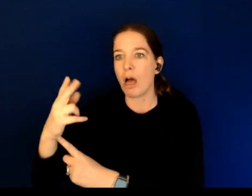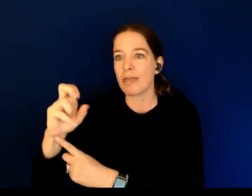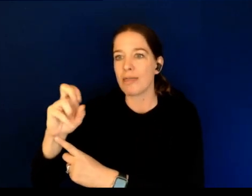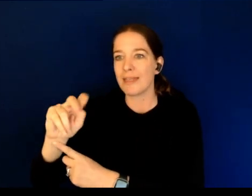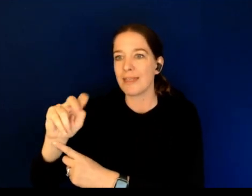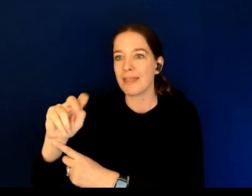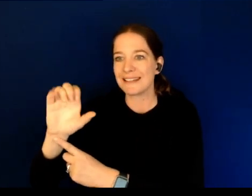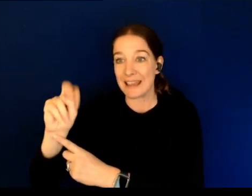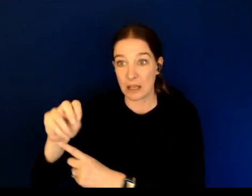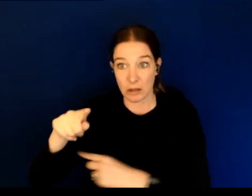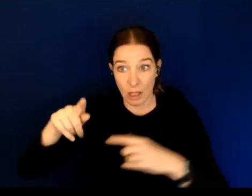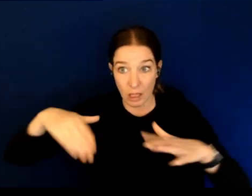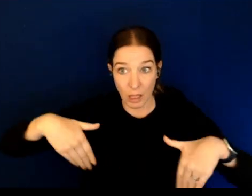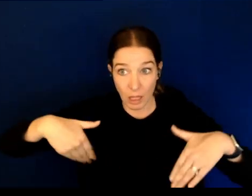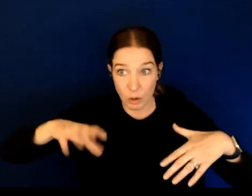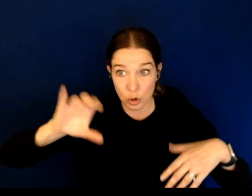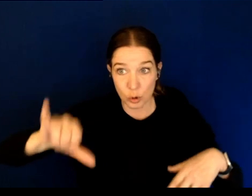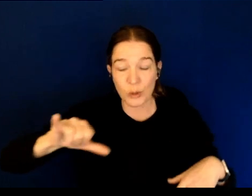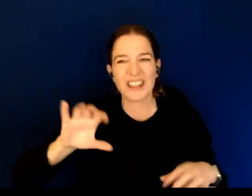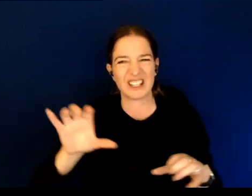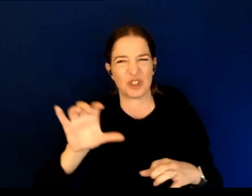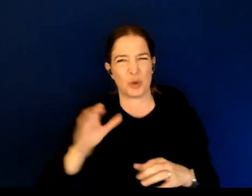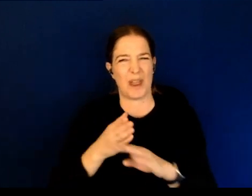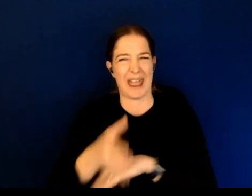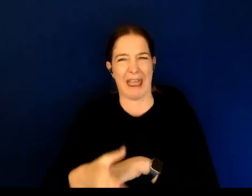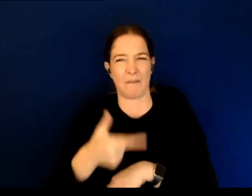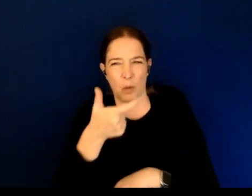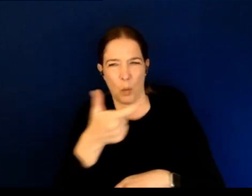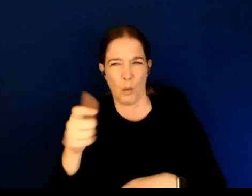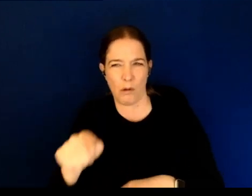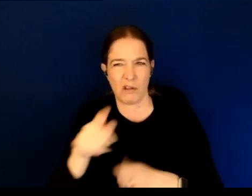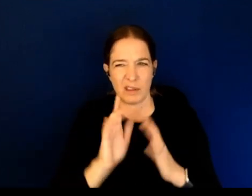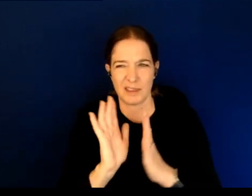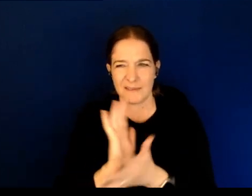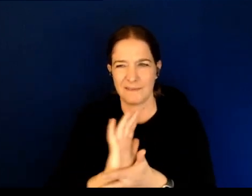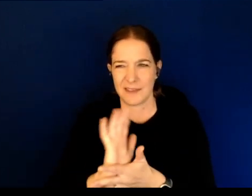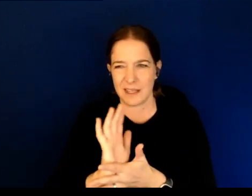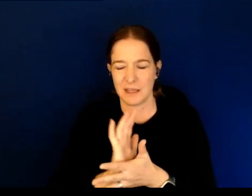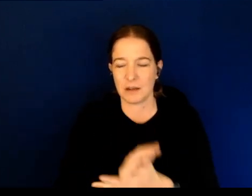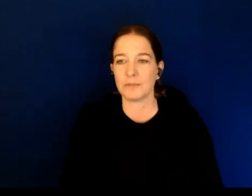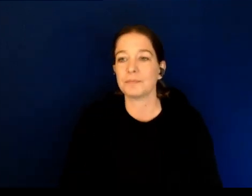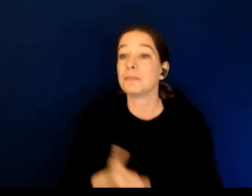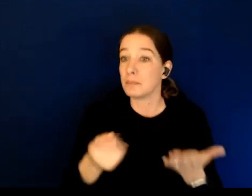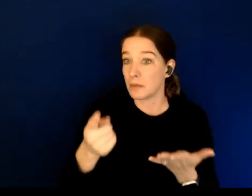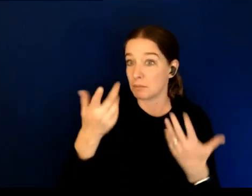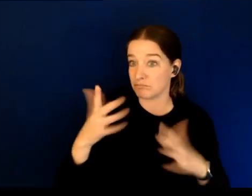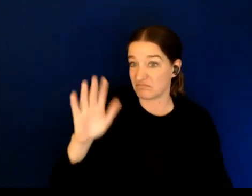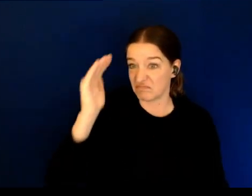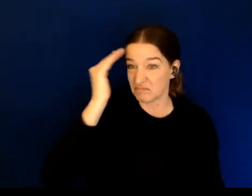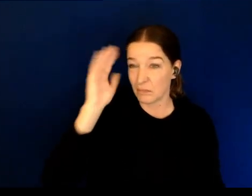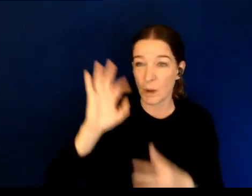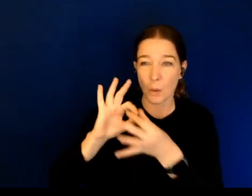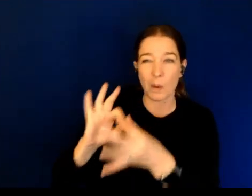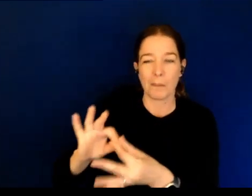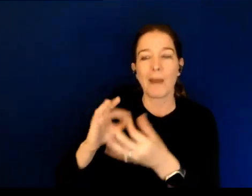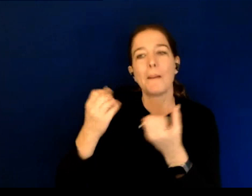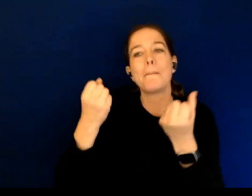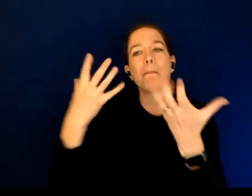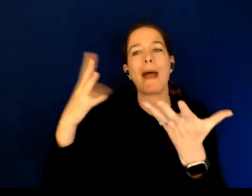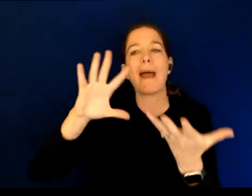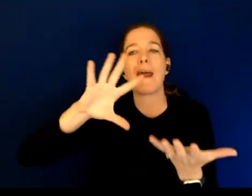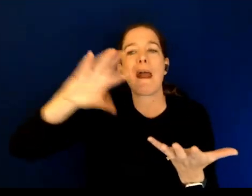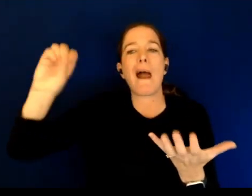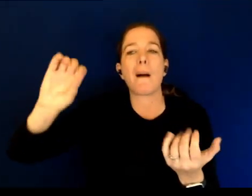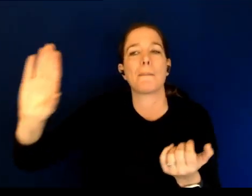webinar. You are probably familiar with the common company policy on password